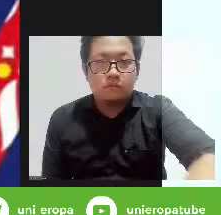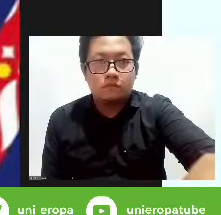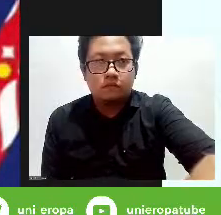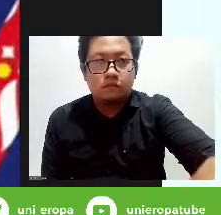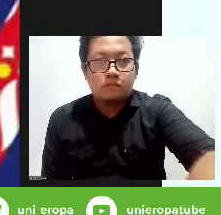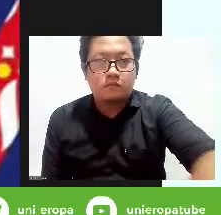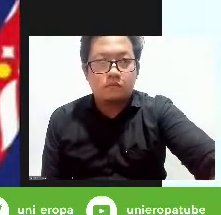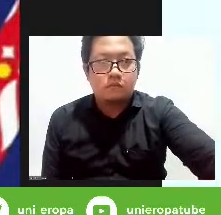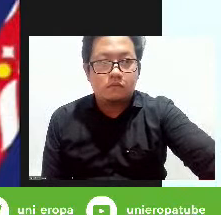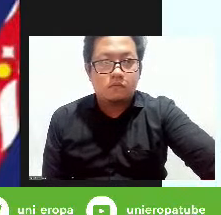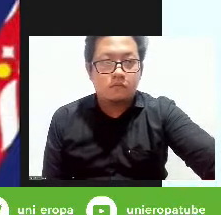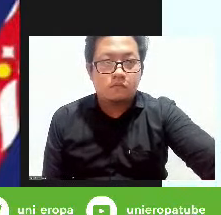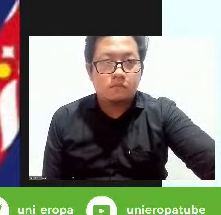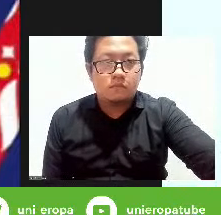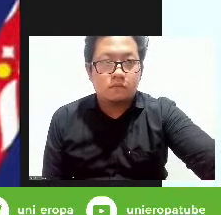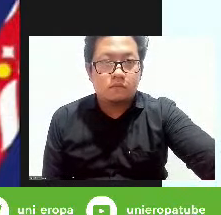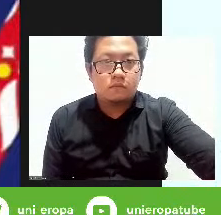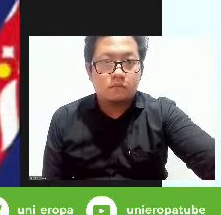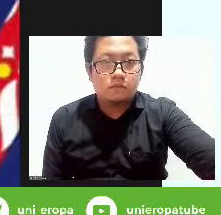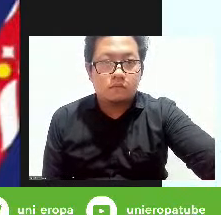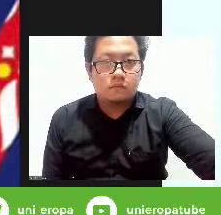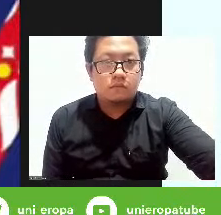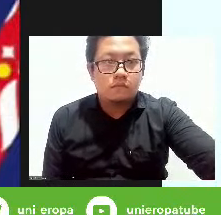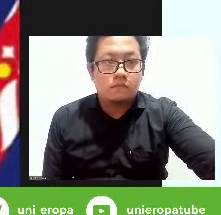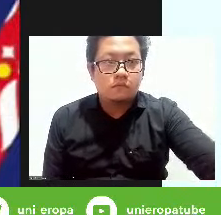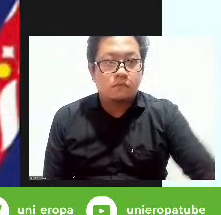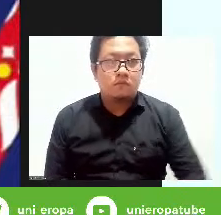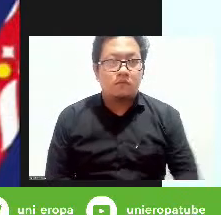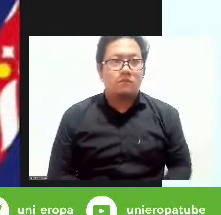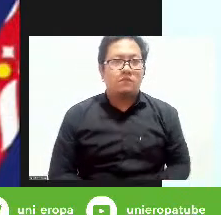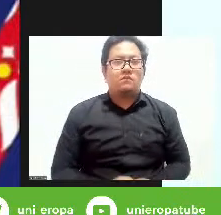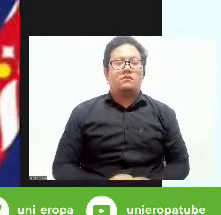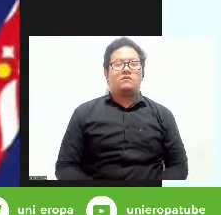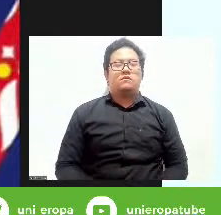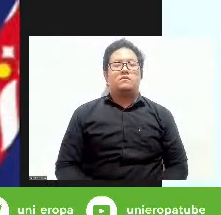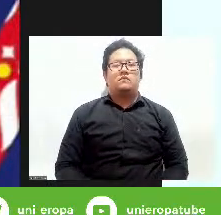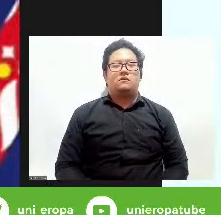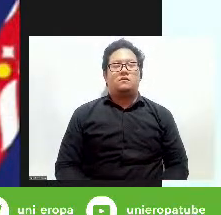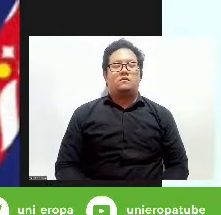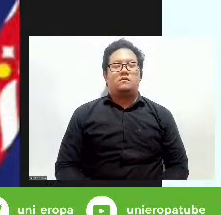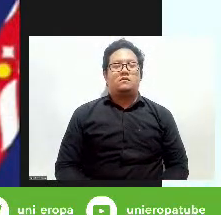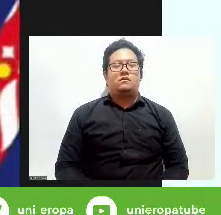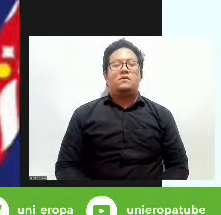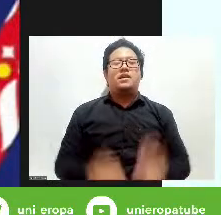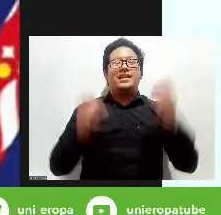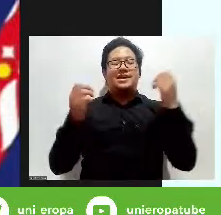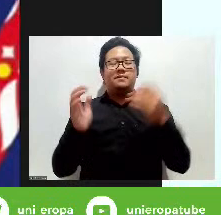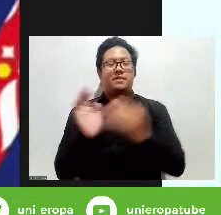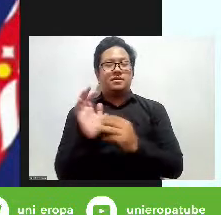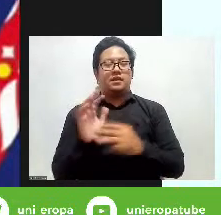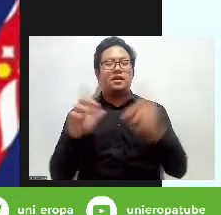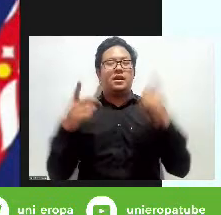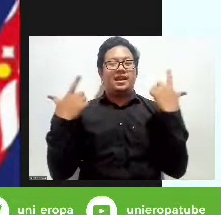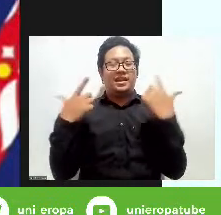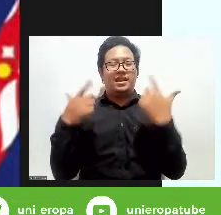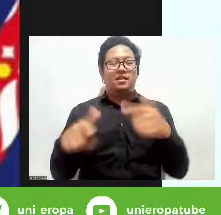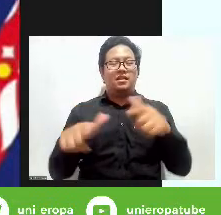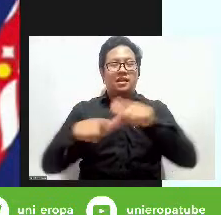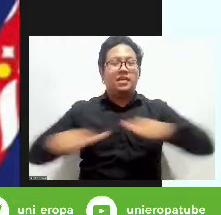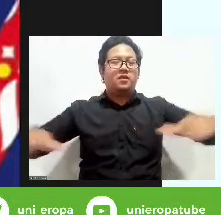much we believe that every situation because lebih Kyuhyun